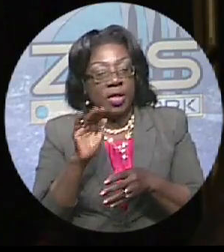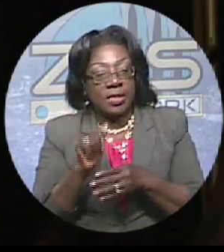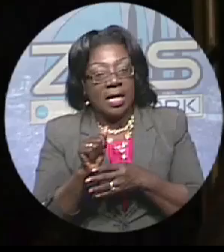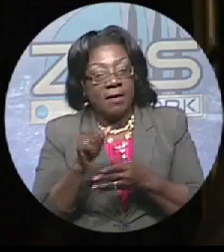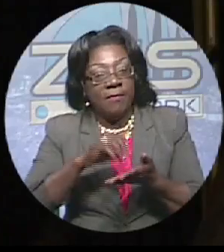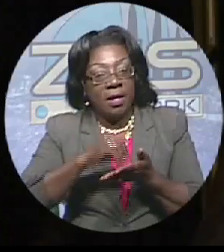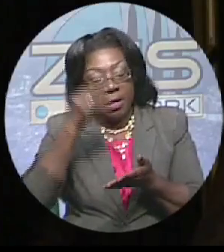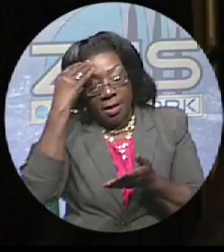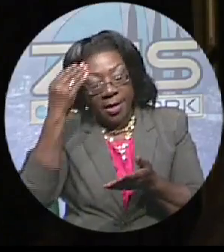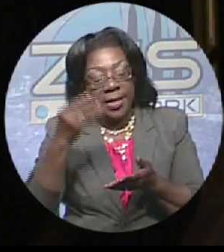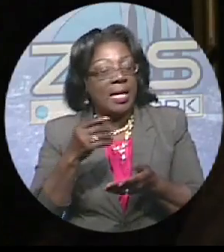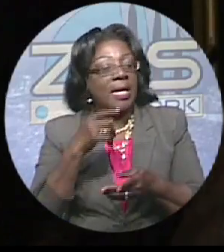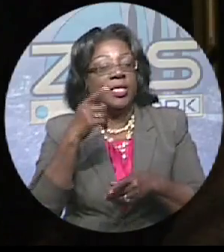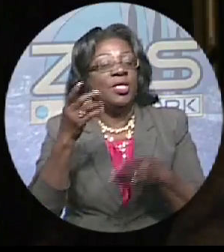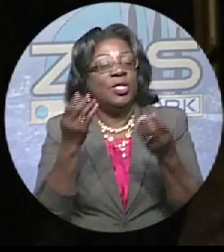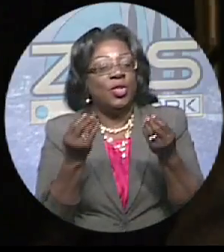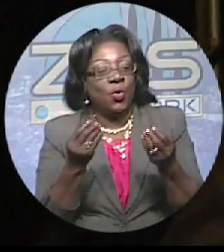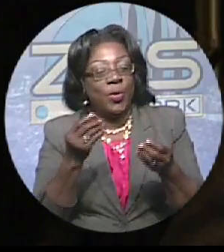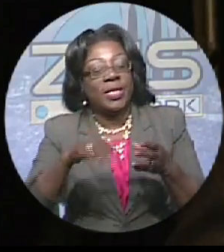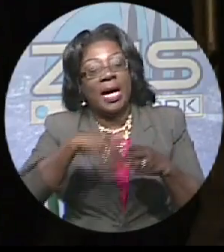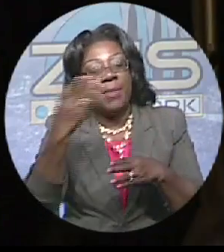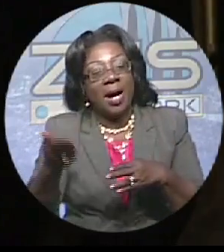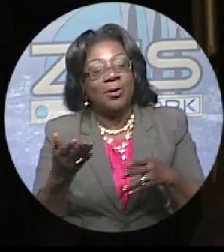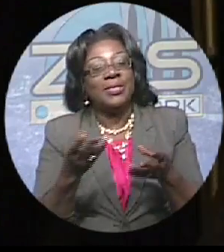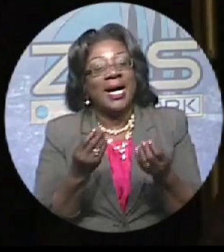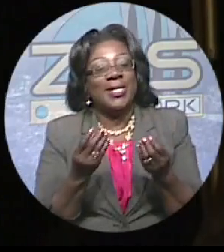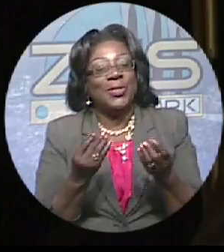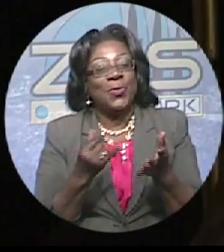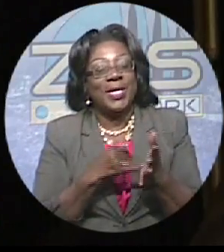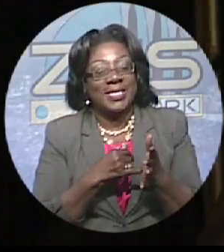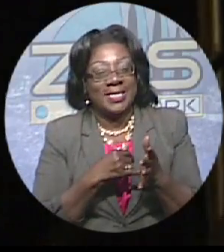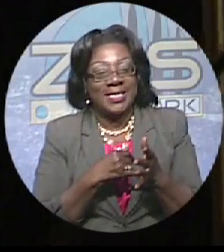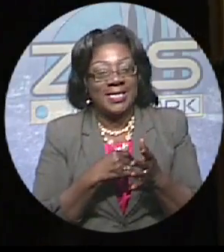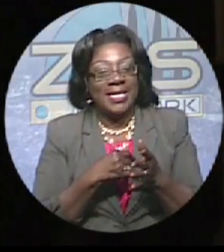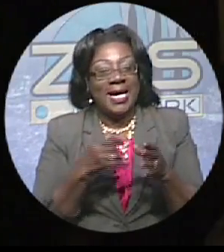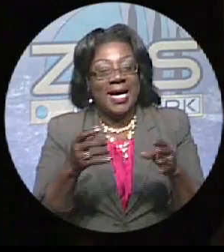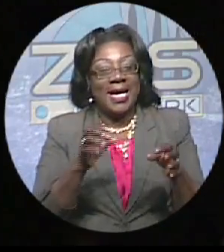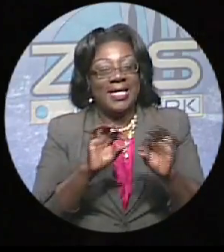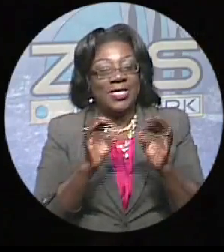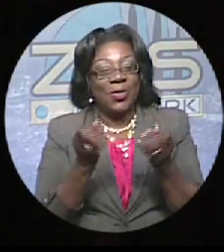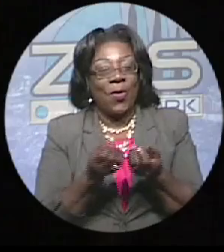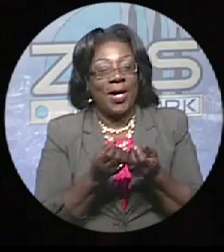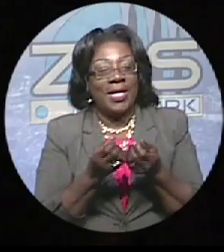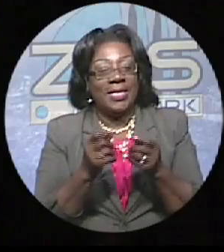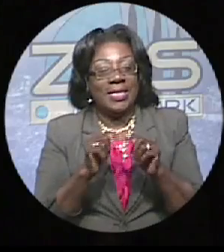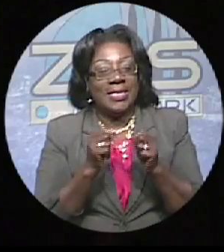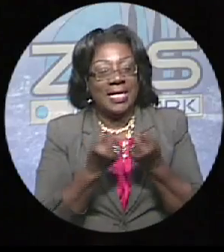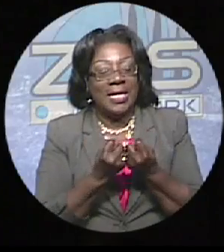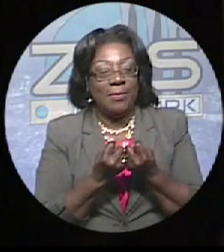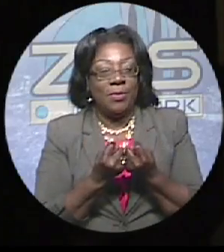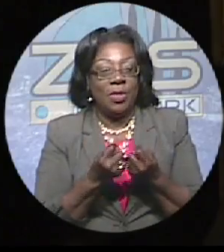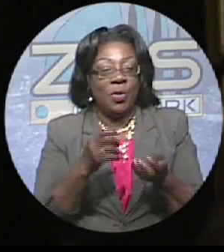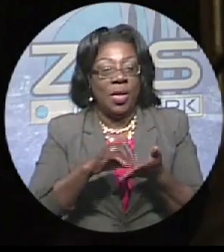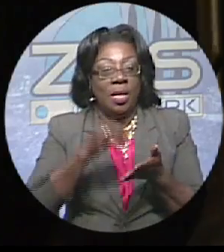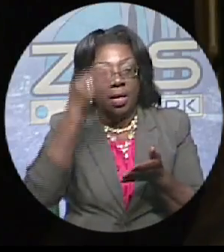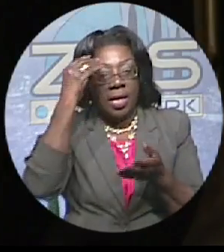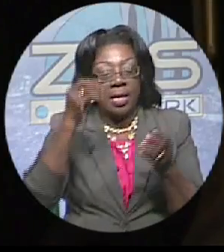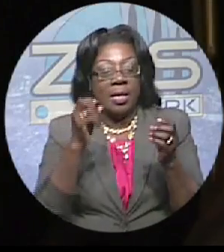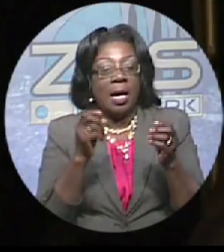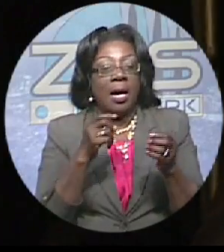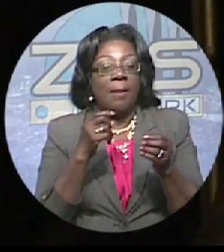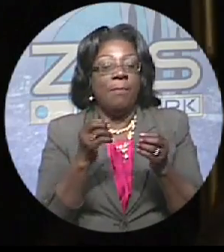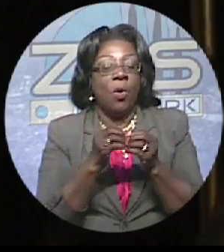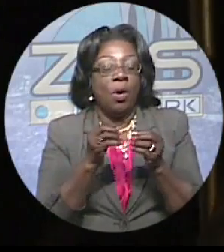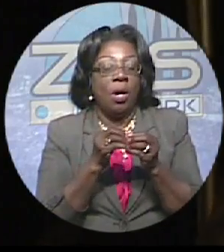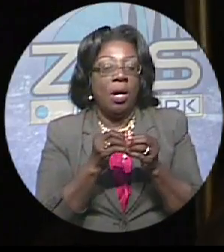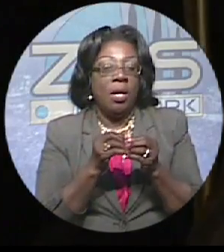Know your own abilities and just come to a hackathon. You'll join a team. You'll learn more in that weekend than you learn by yourself